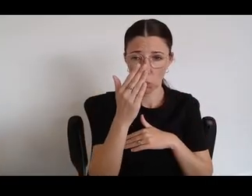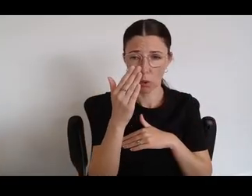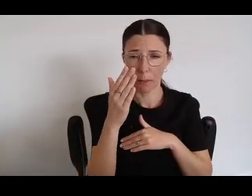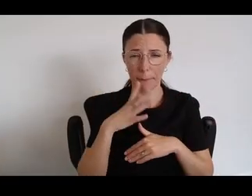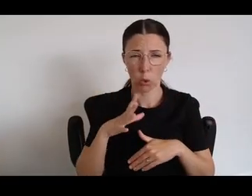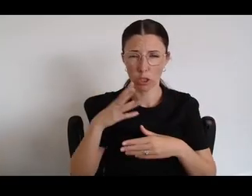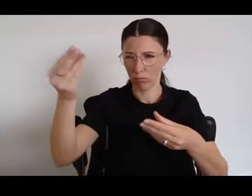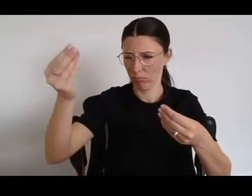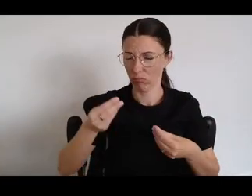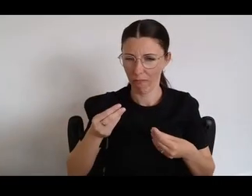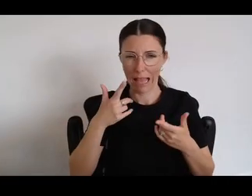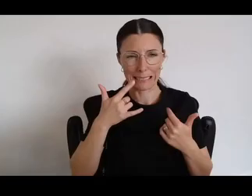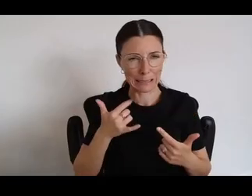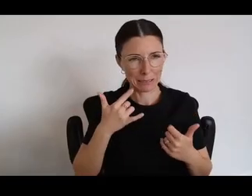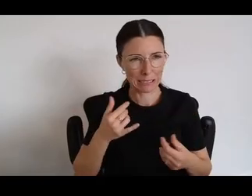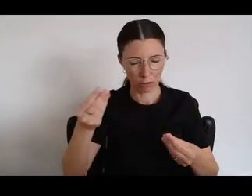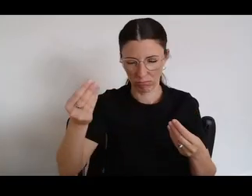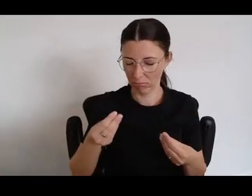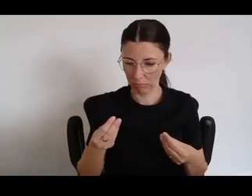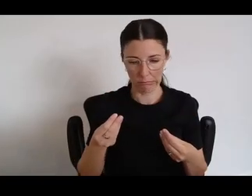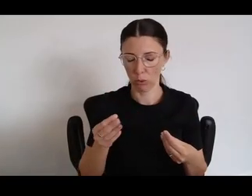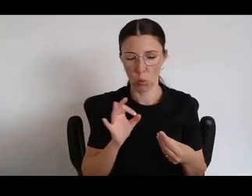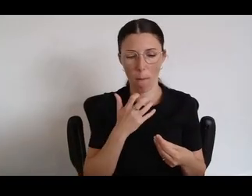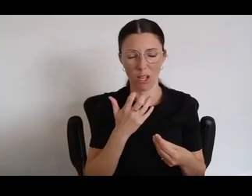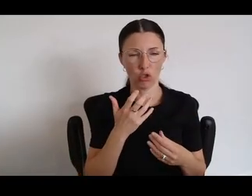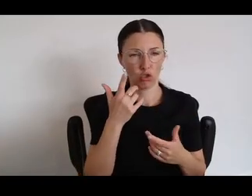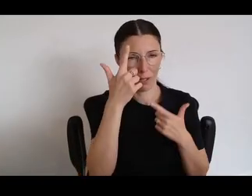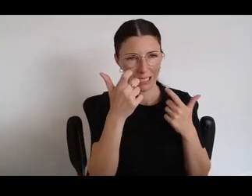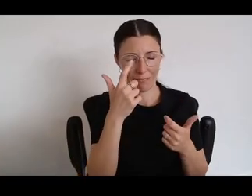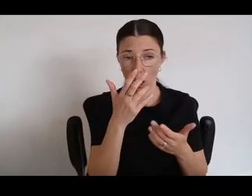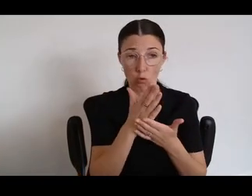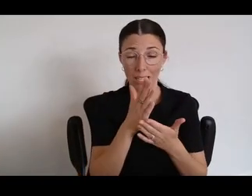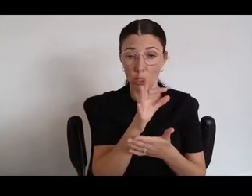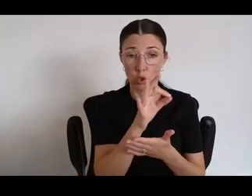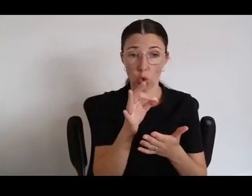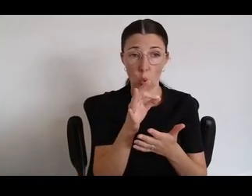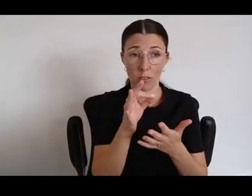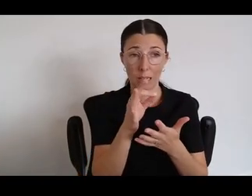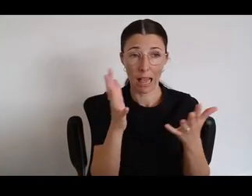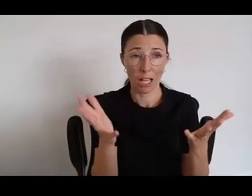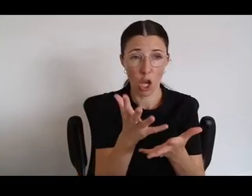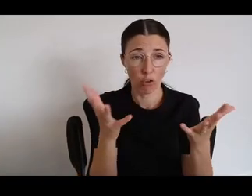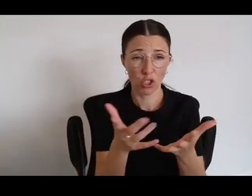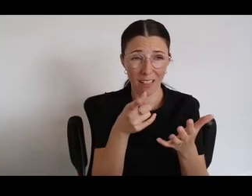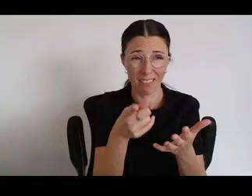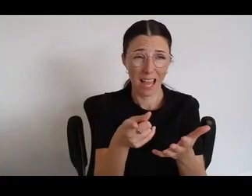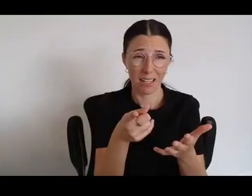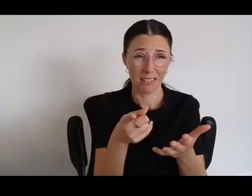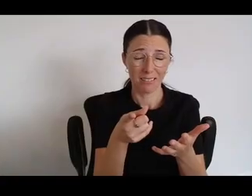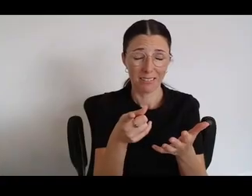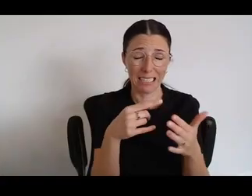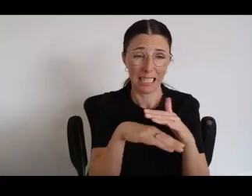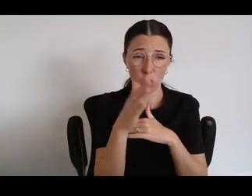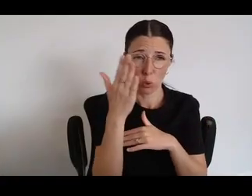I don't think it's something that's actually fostered with a lot of how school is set up and the